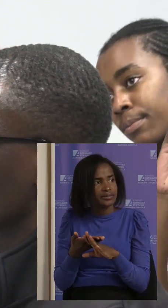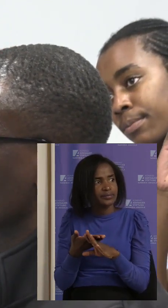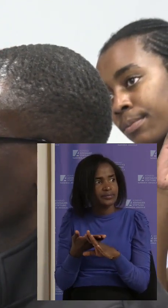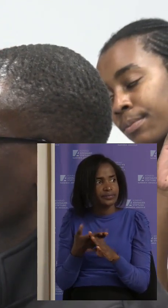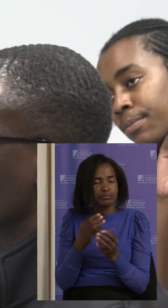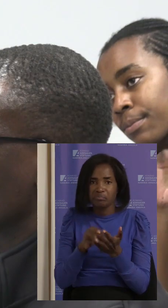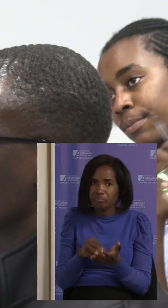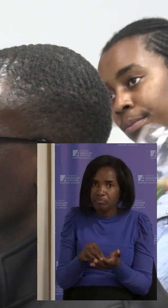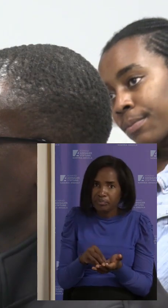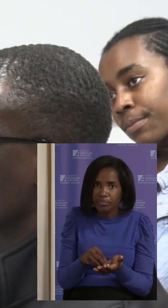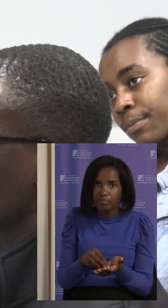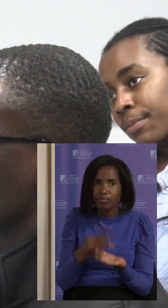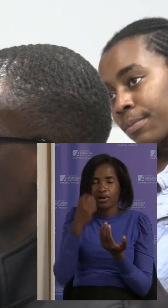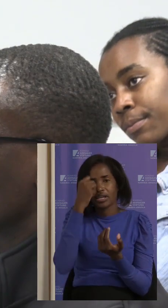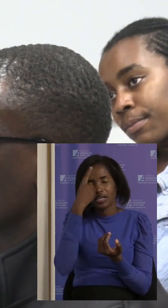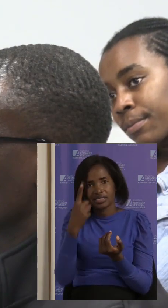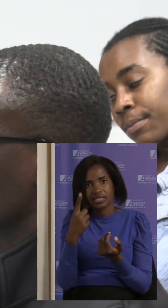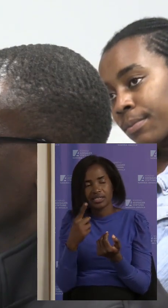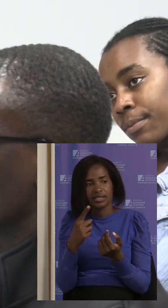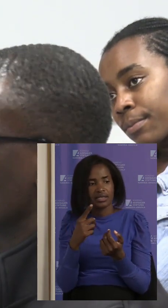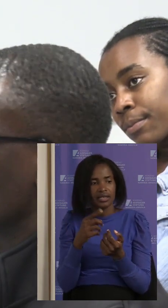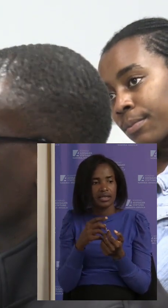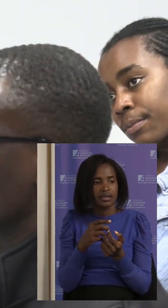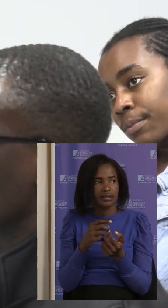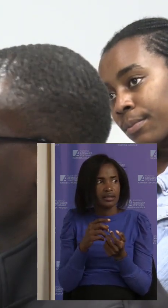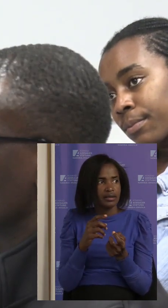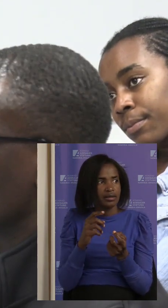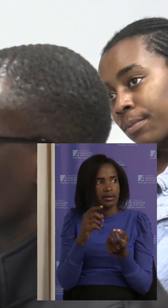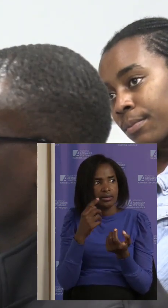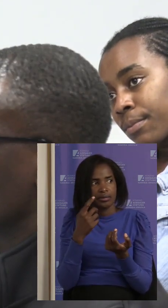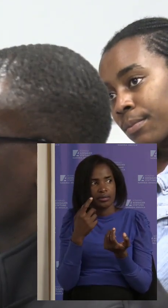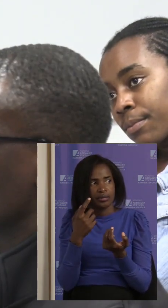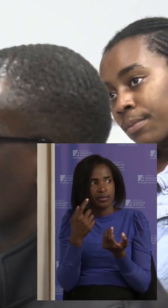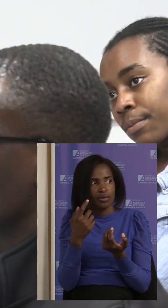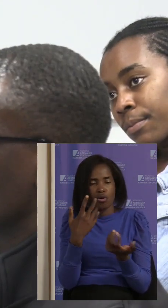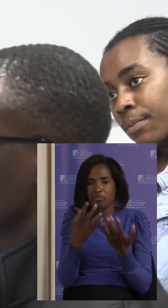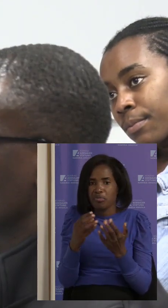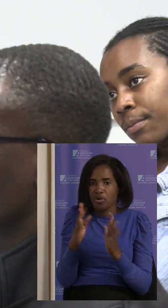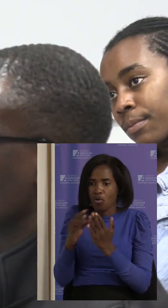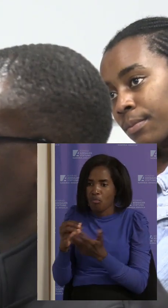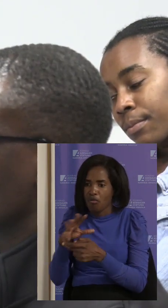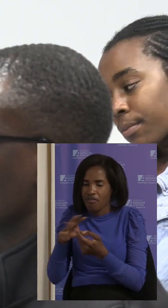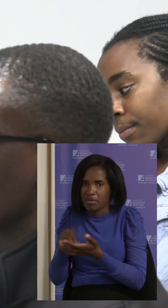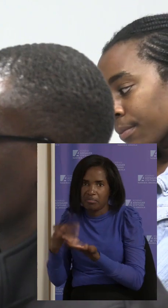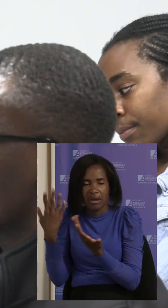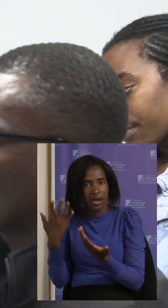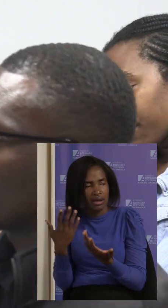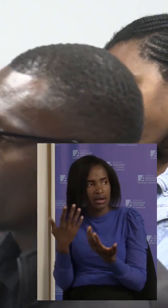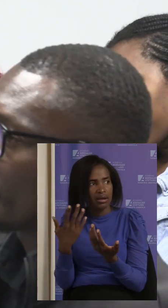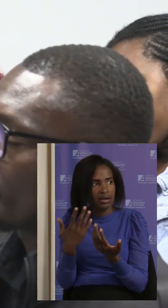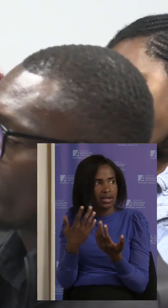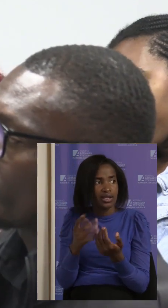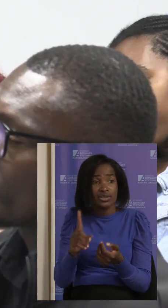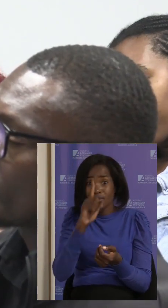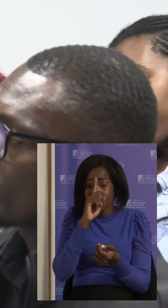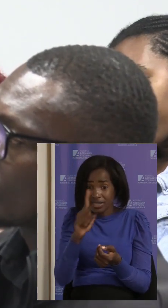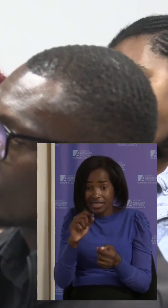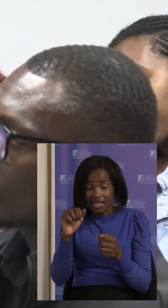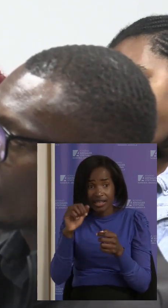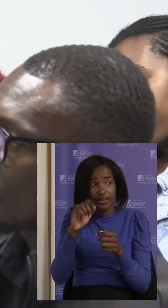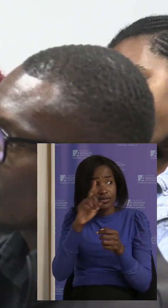Poor in understanding things so quickly, or poverty from home. So as a teacher, if you are